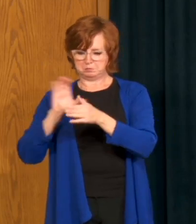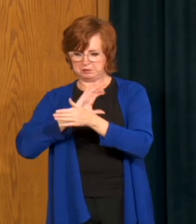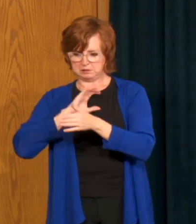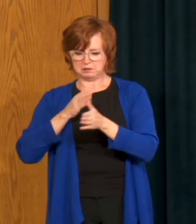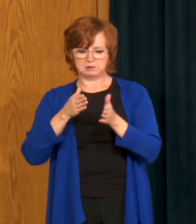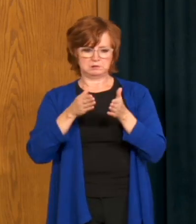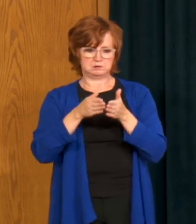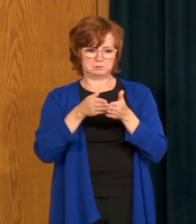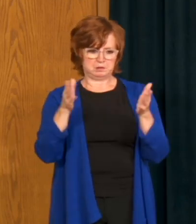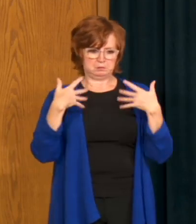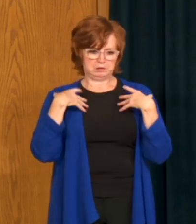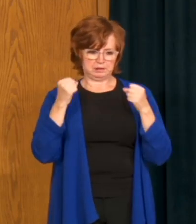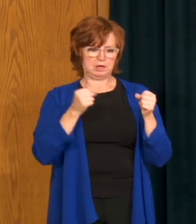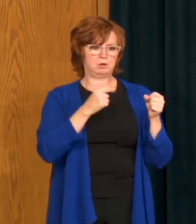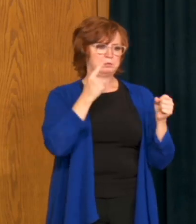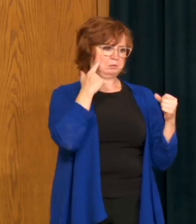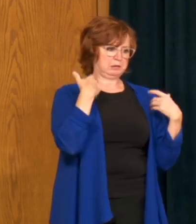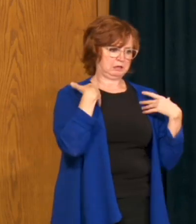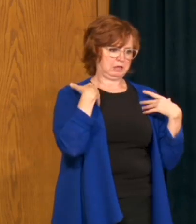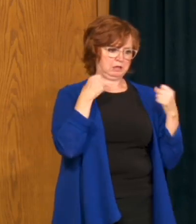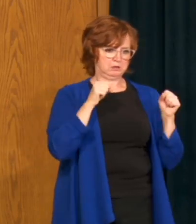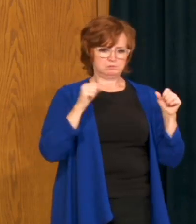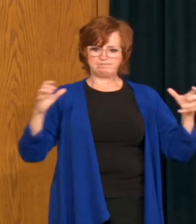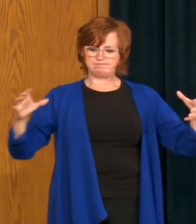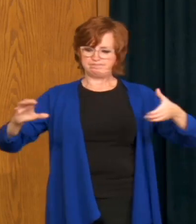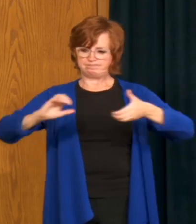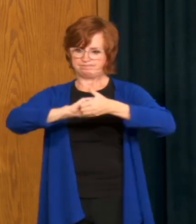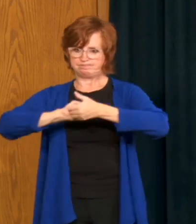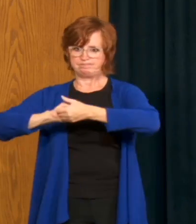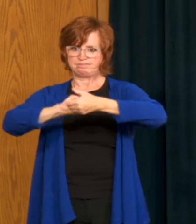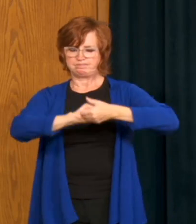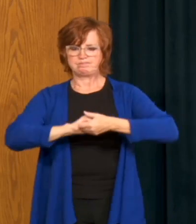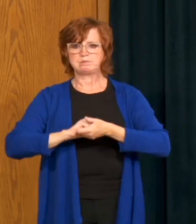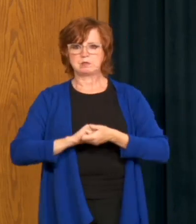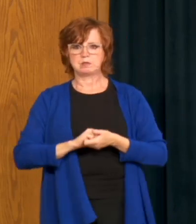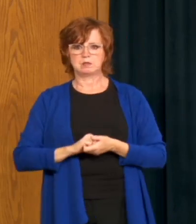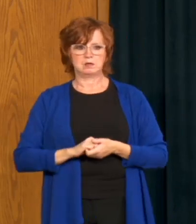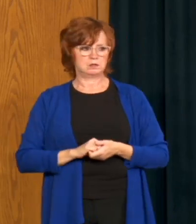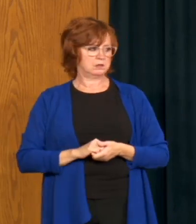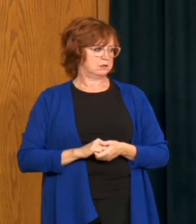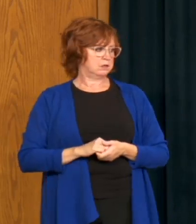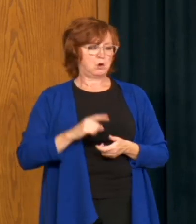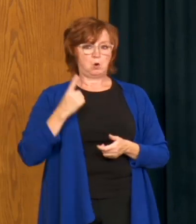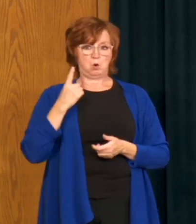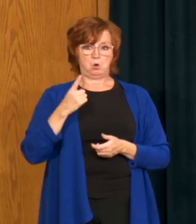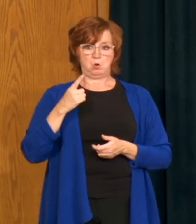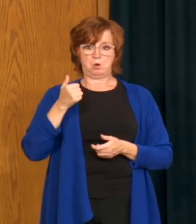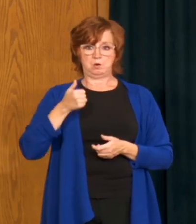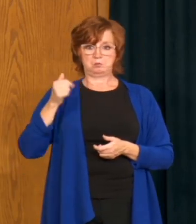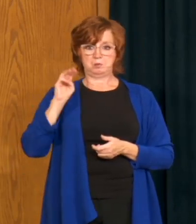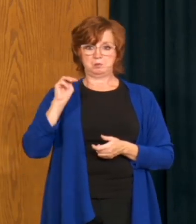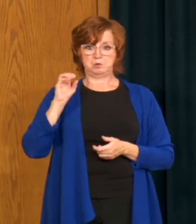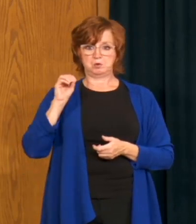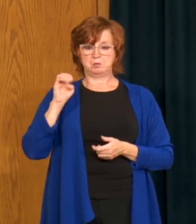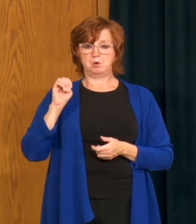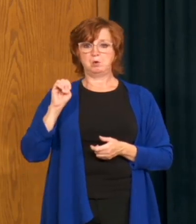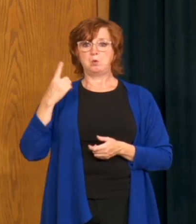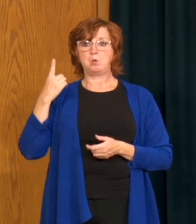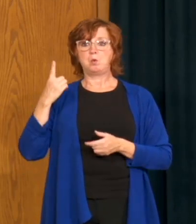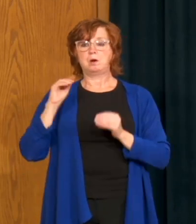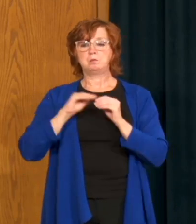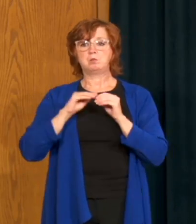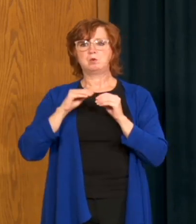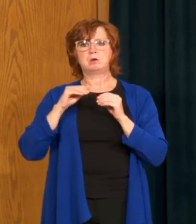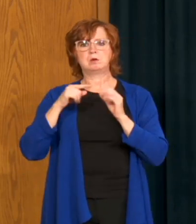issue at a local level, but also at a provincial level. One of the examples of that collaboration is our